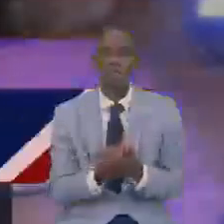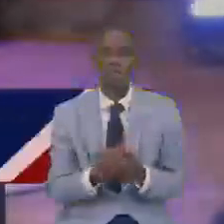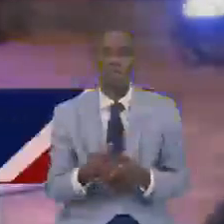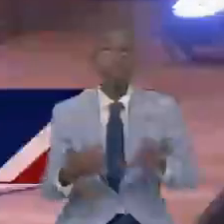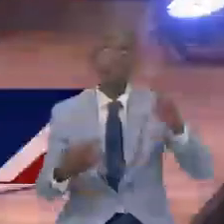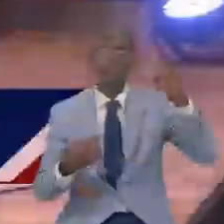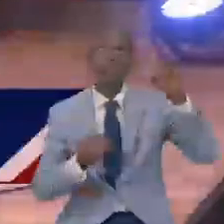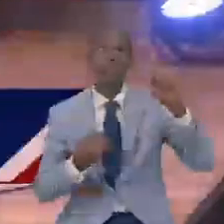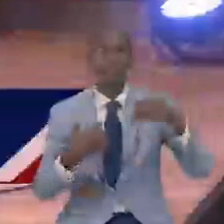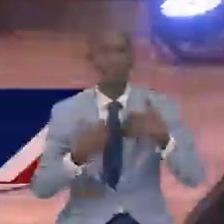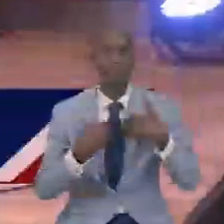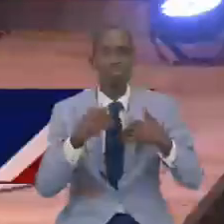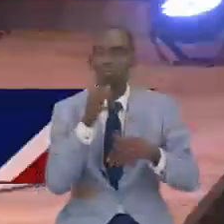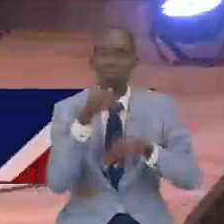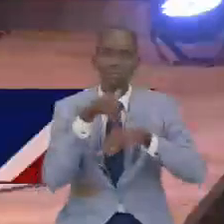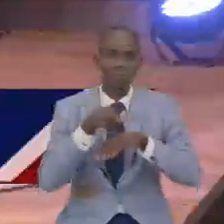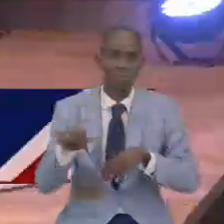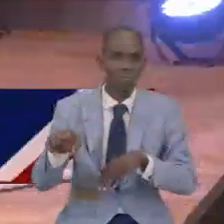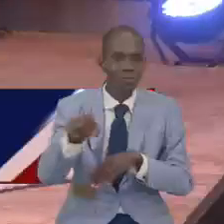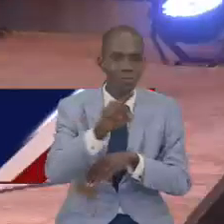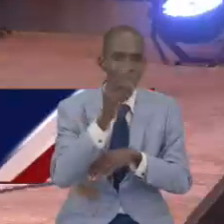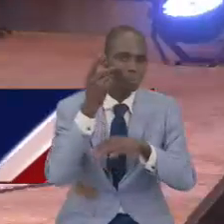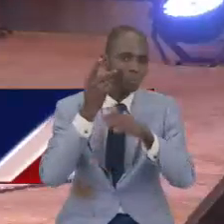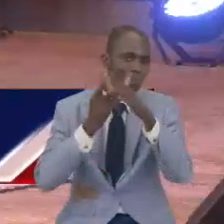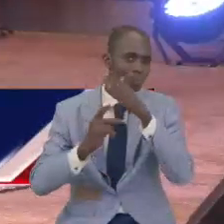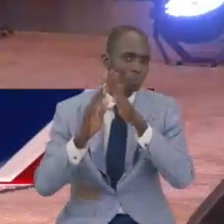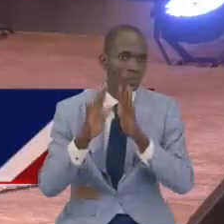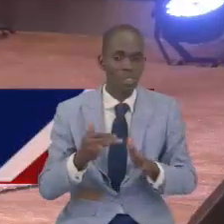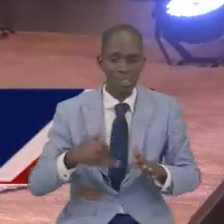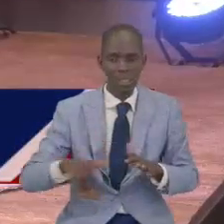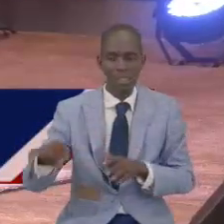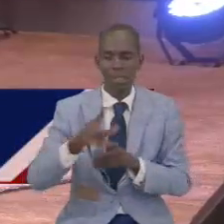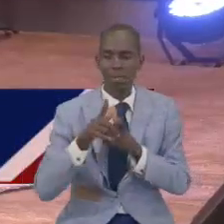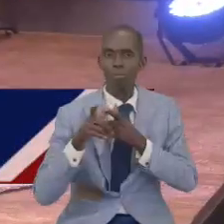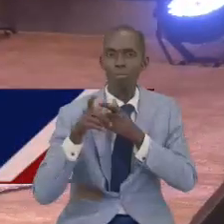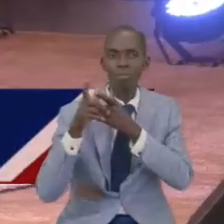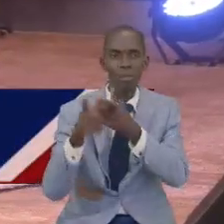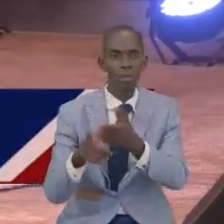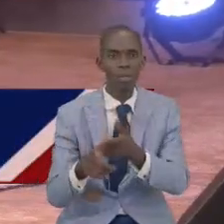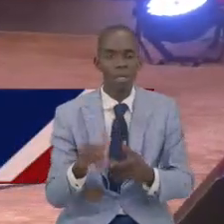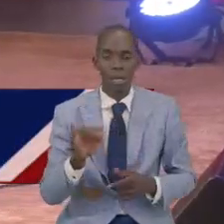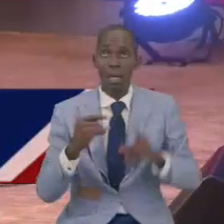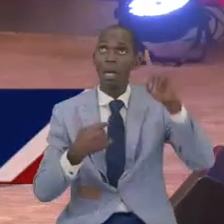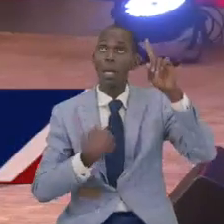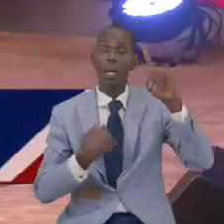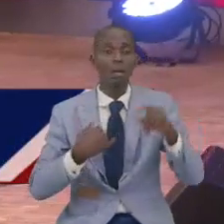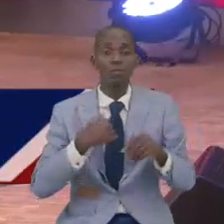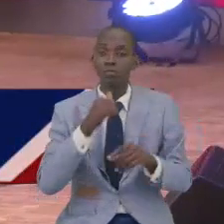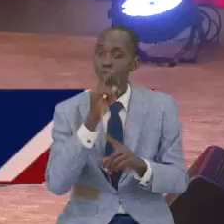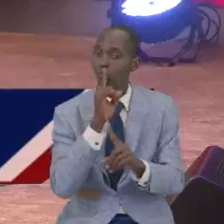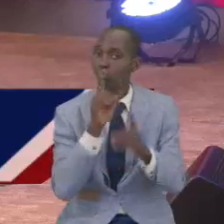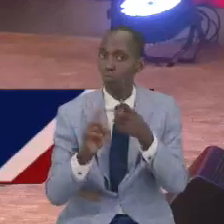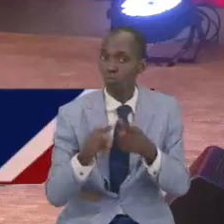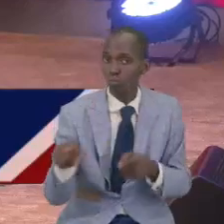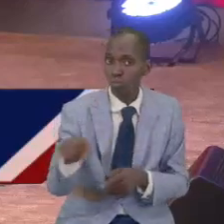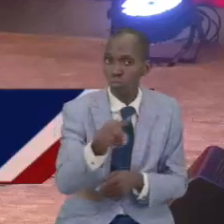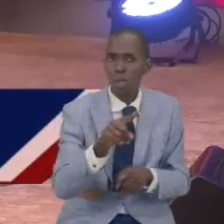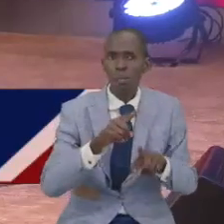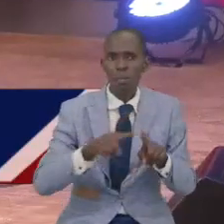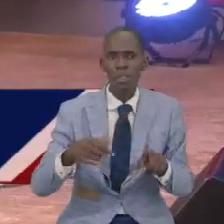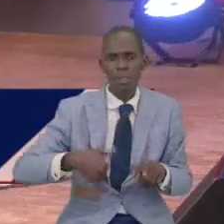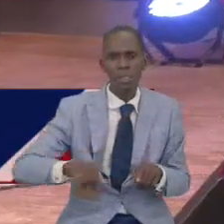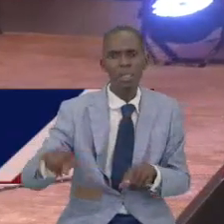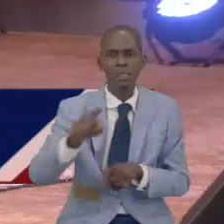sent these prophets, yet they run. I have not spoken to them, yet